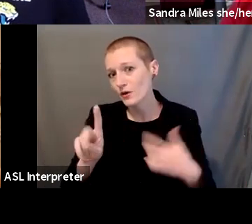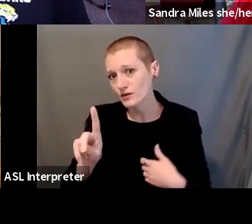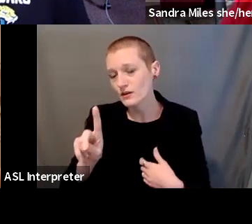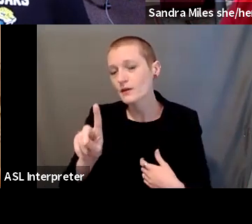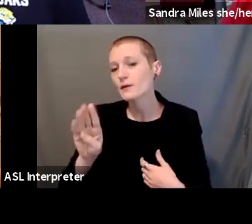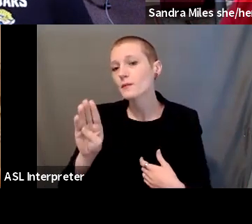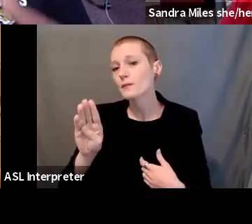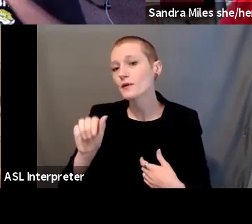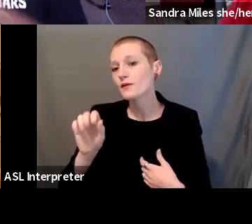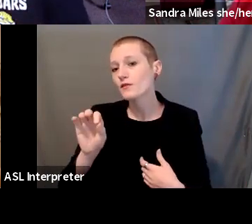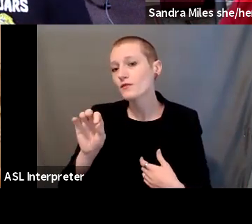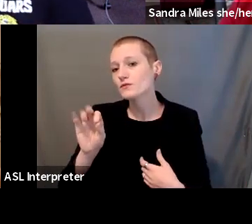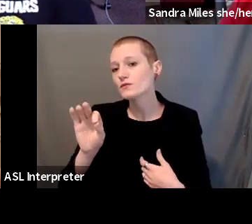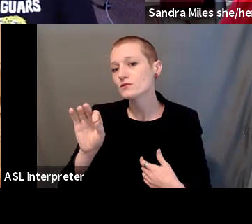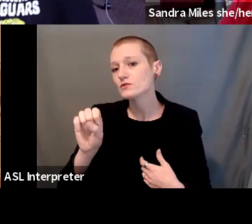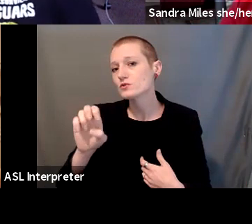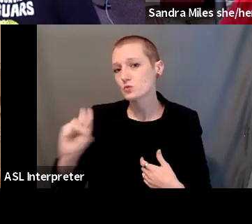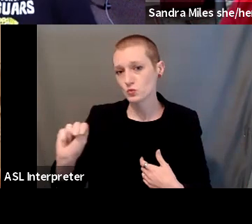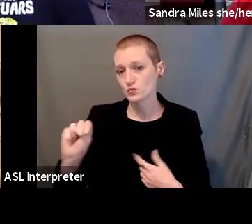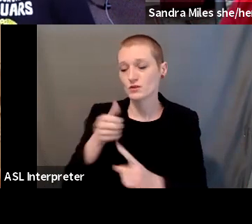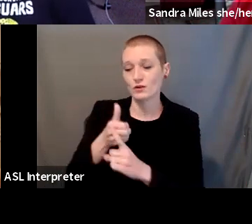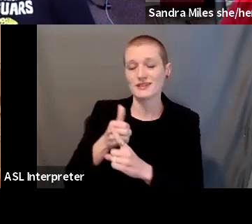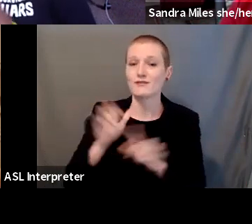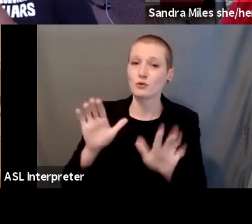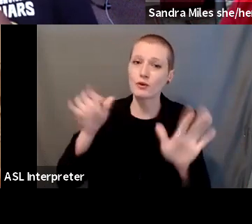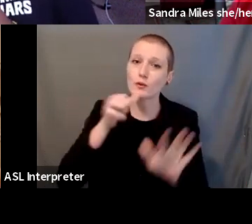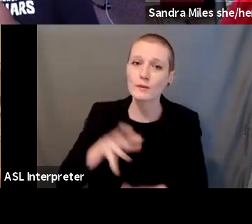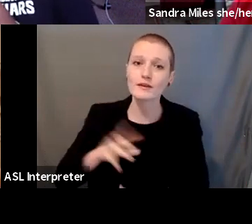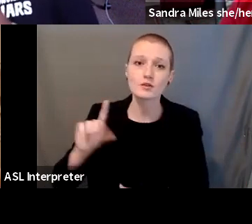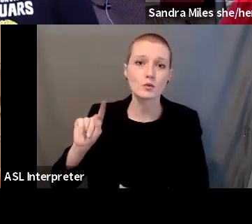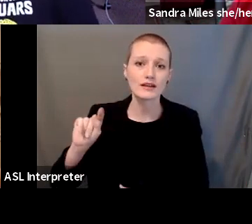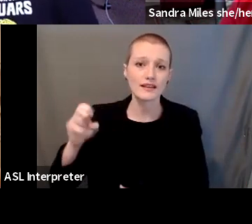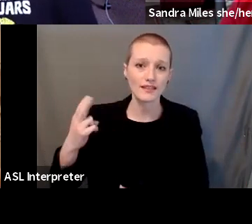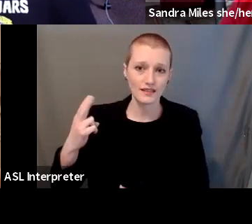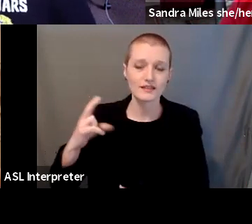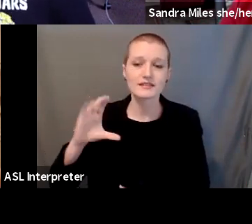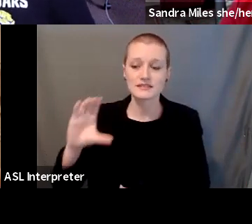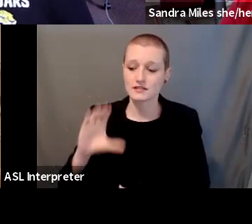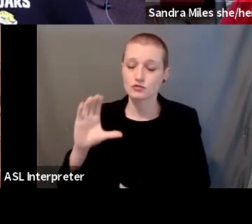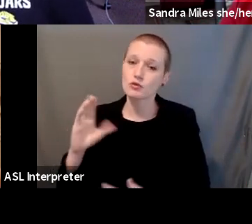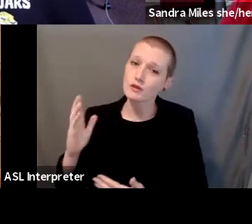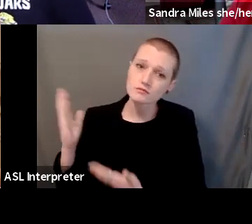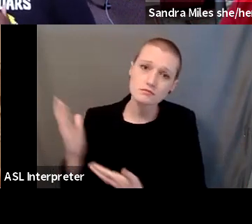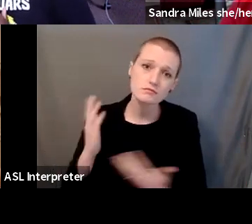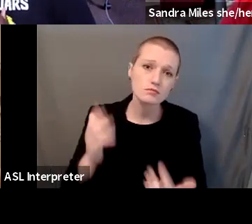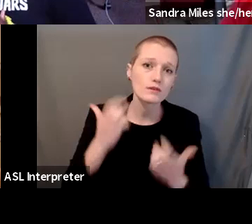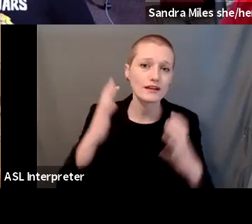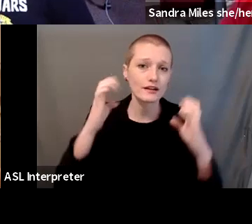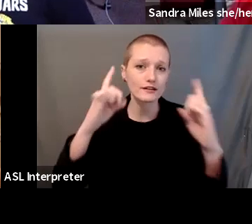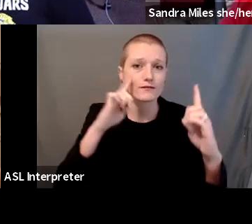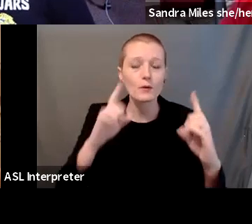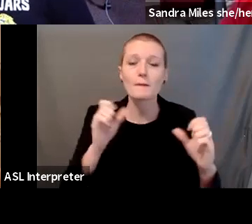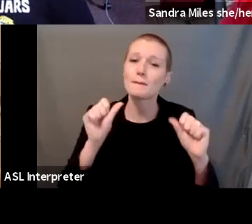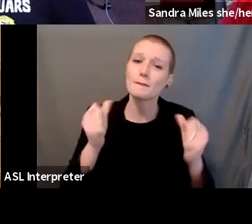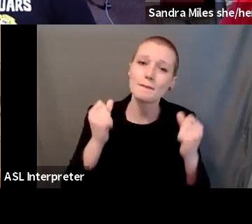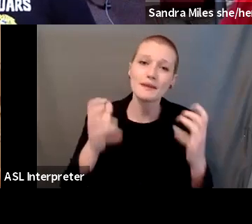woman of the 20th century, who bought education to a lot of young Black boys and girls now, but she